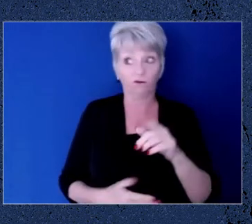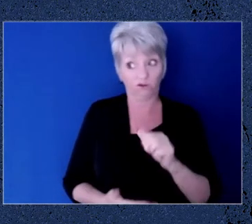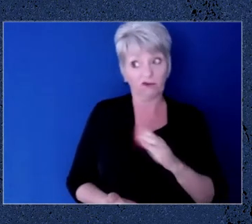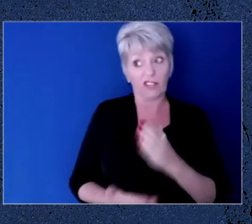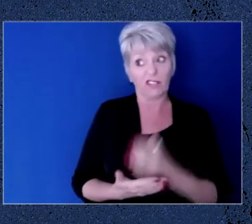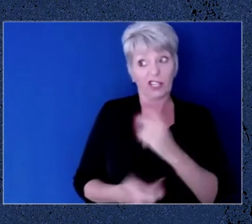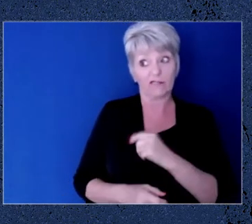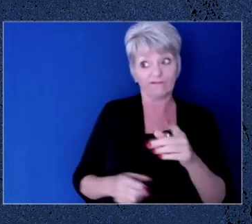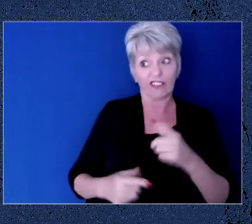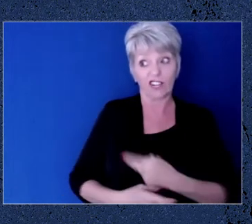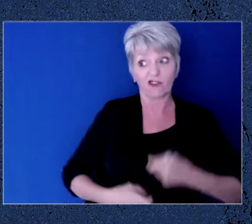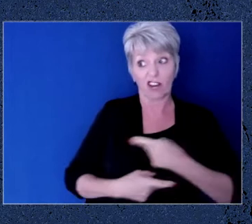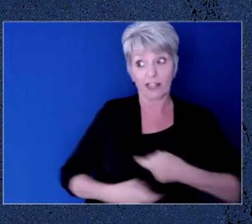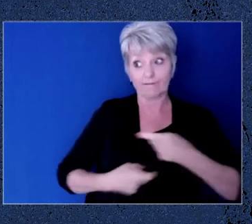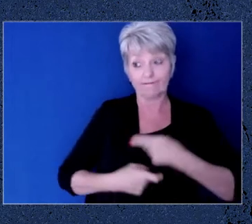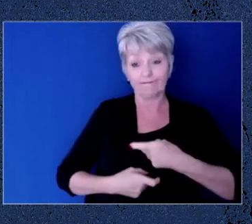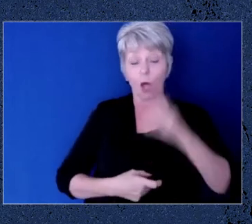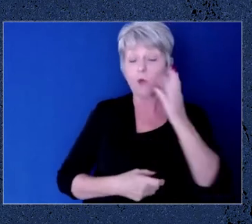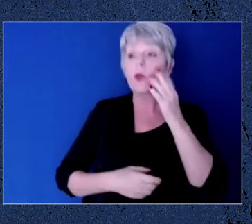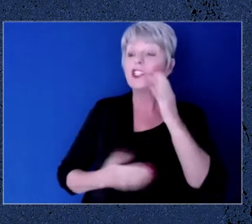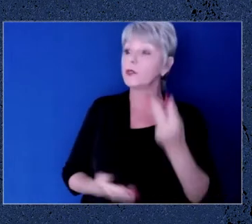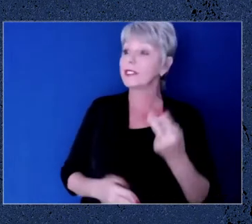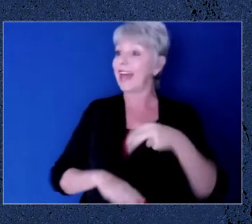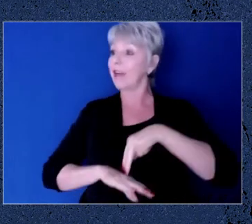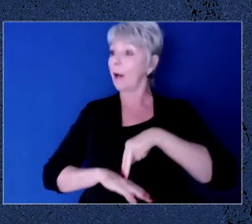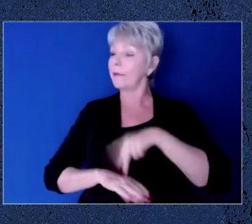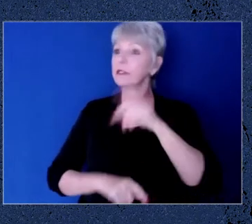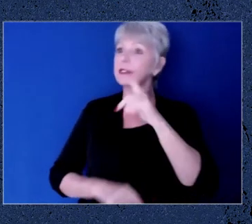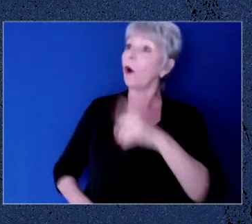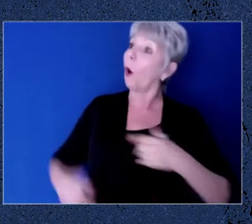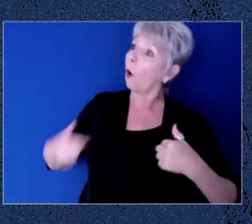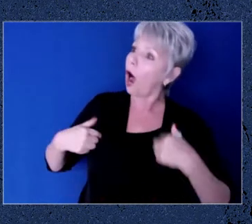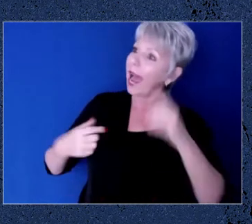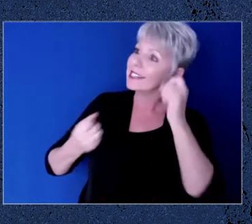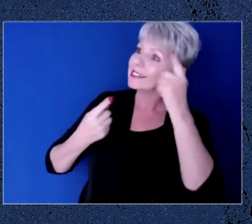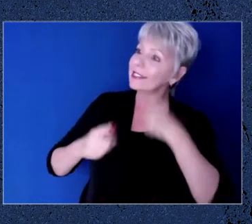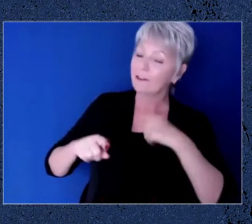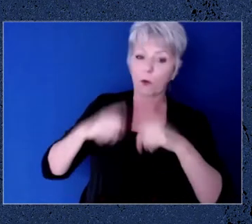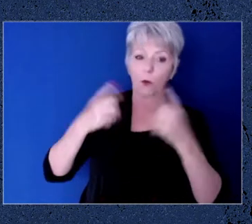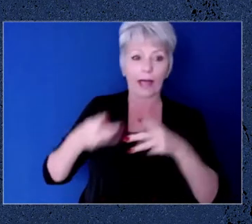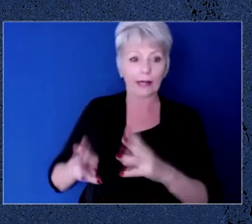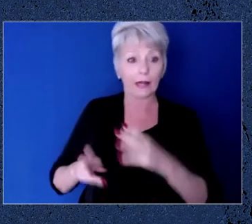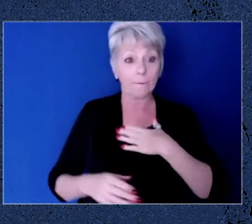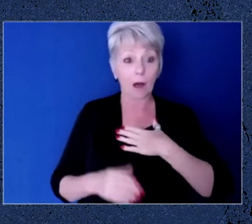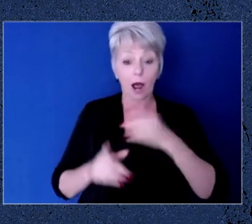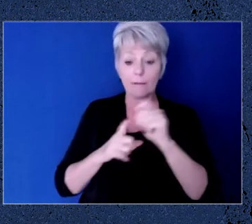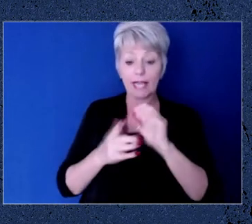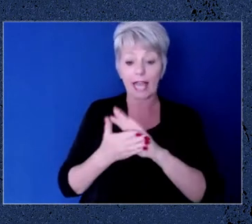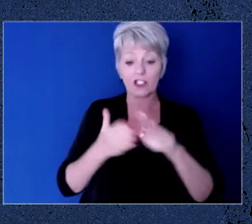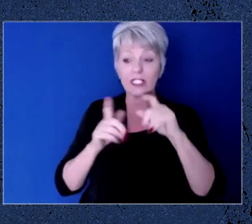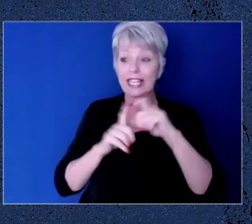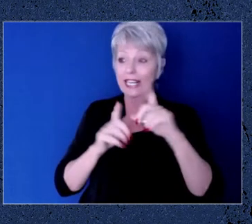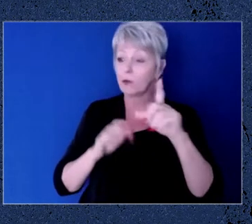stand for a different way of looking at science, you just can often... So I did my PhD at ANU, Australian National University, which